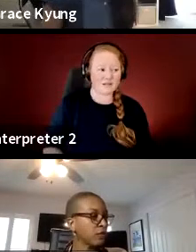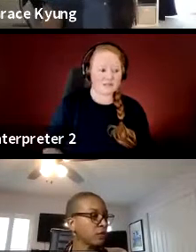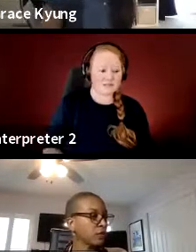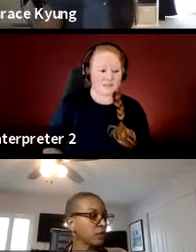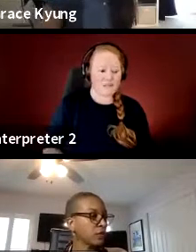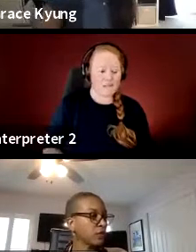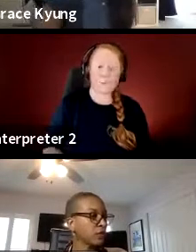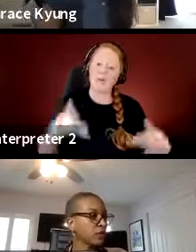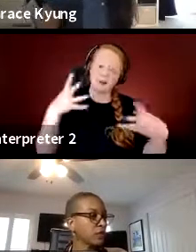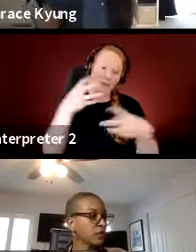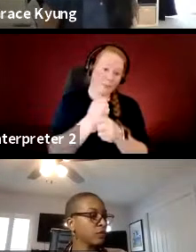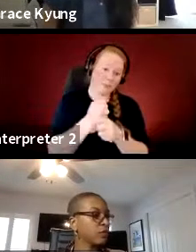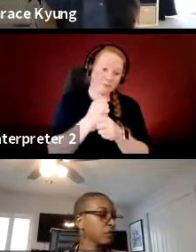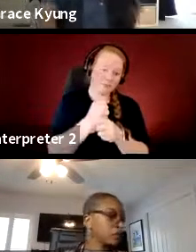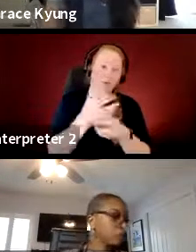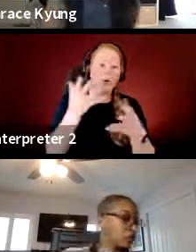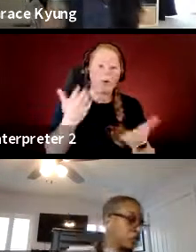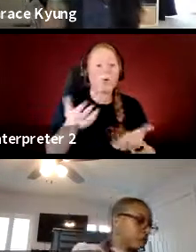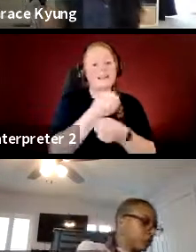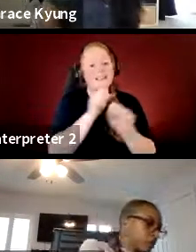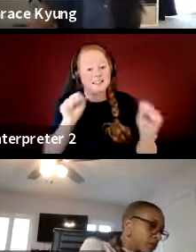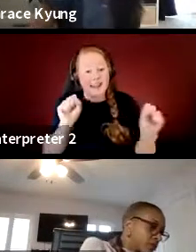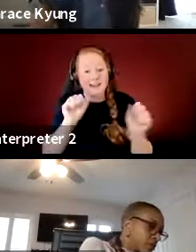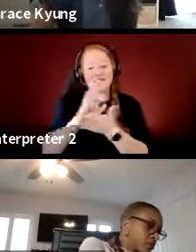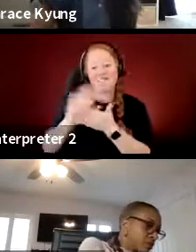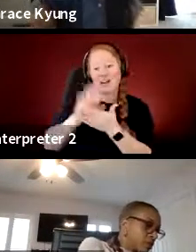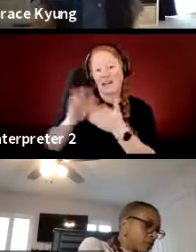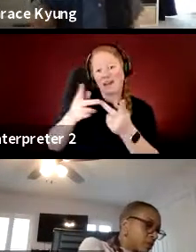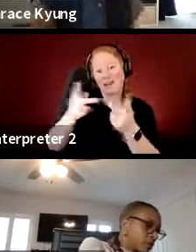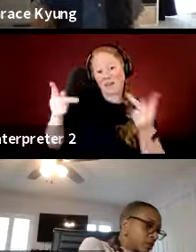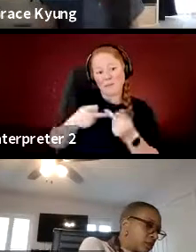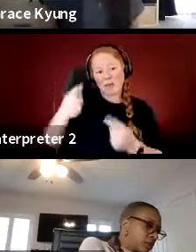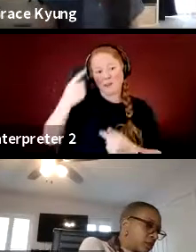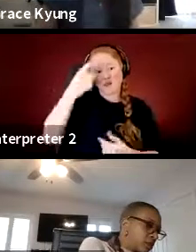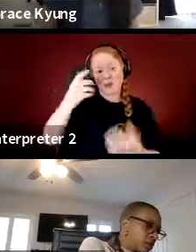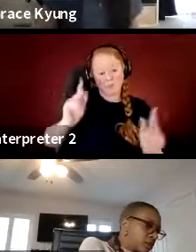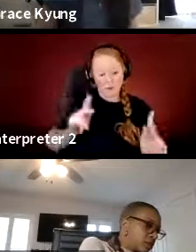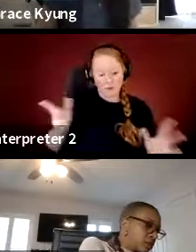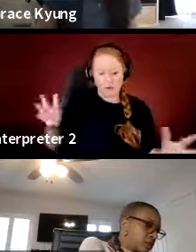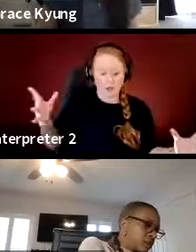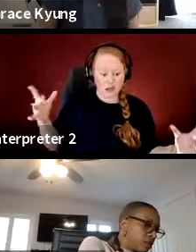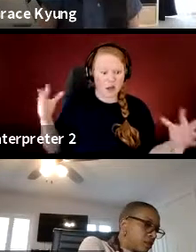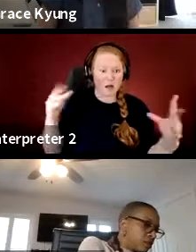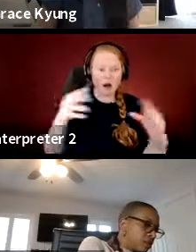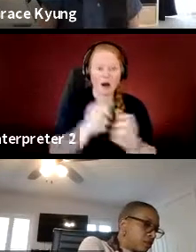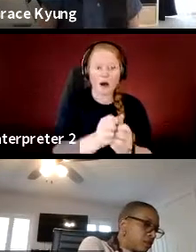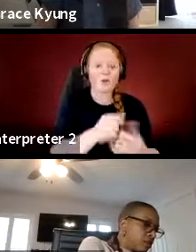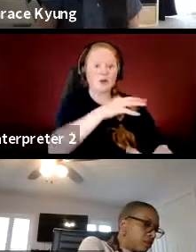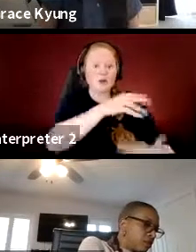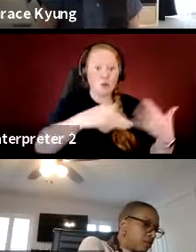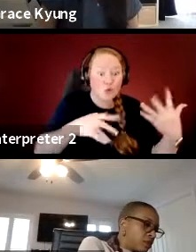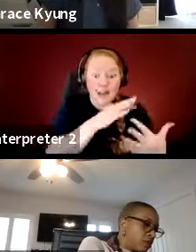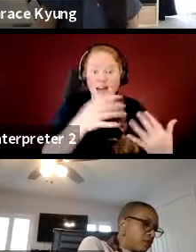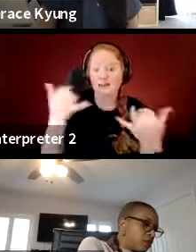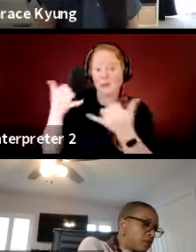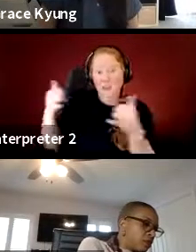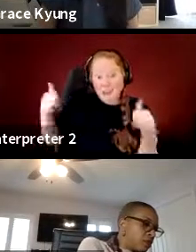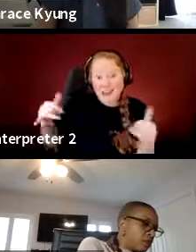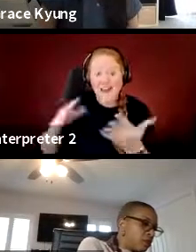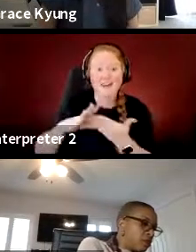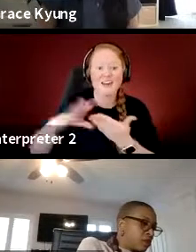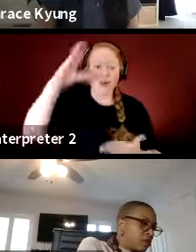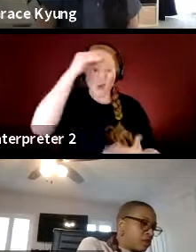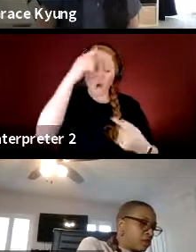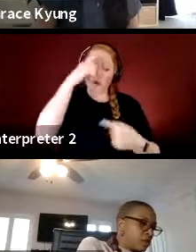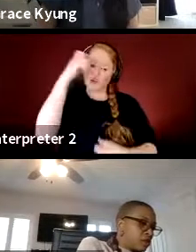up, we want a safe and clean place for residents to congregate, socialize, play, learn, and dream. I'd like to thank you